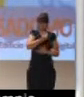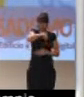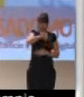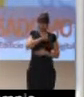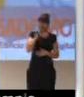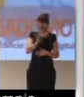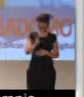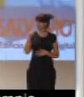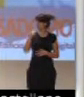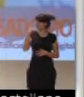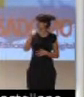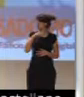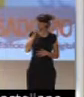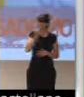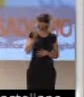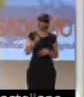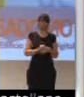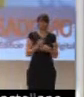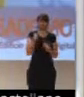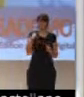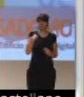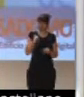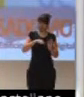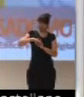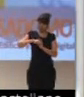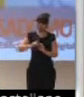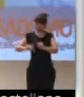the TV,